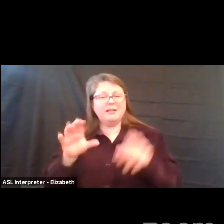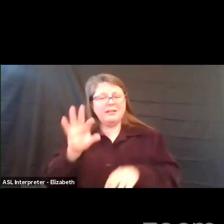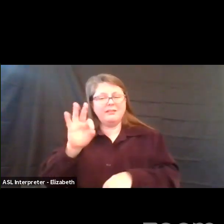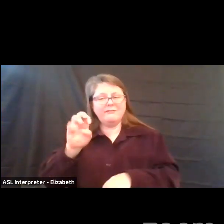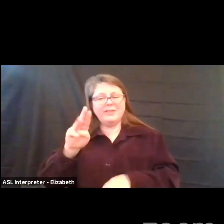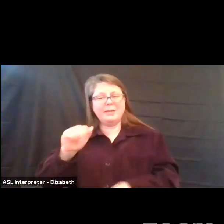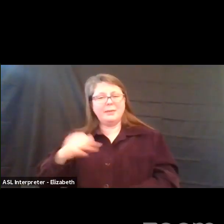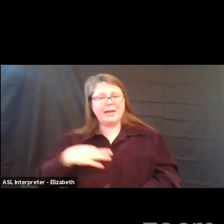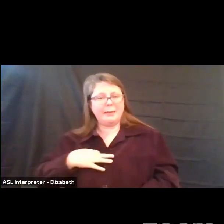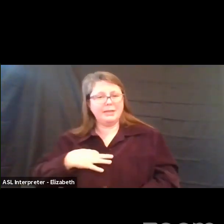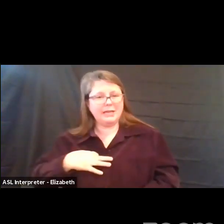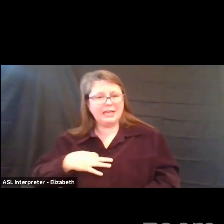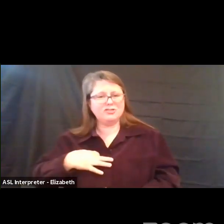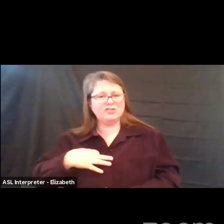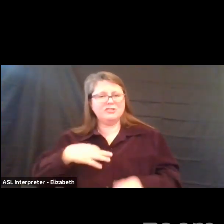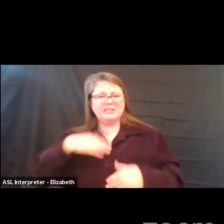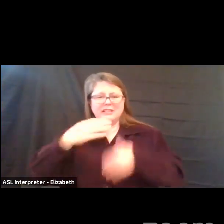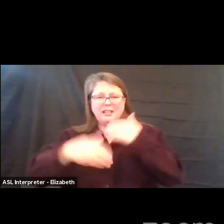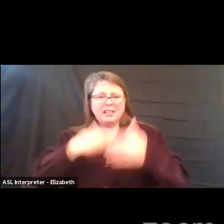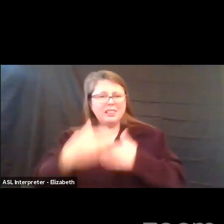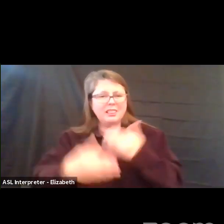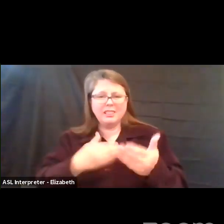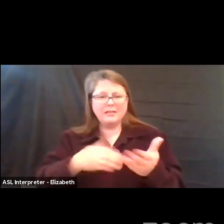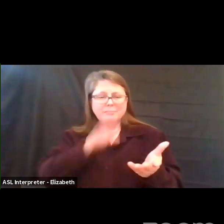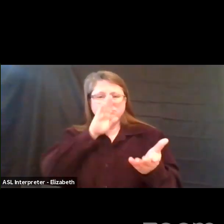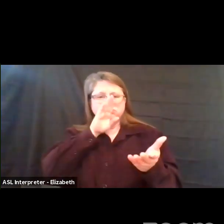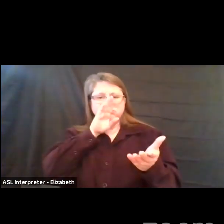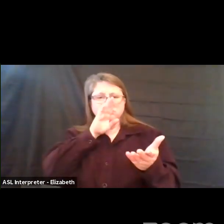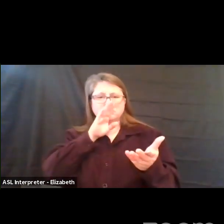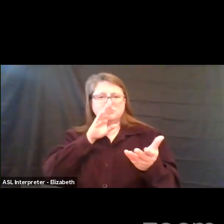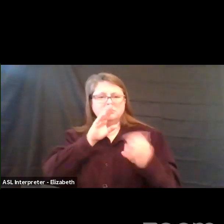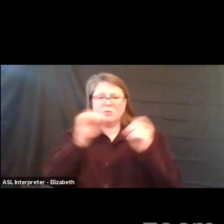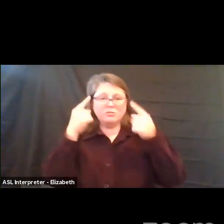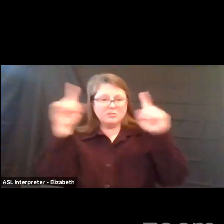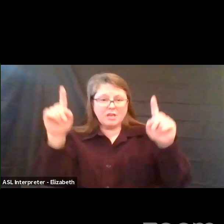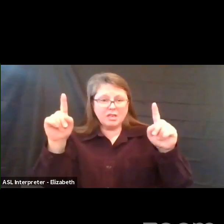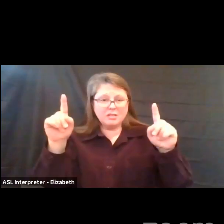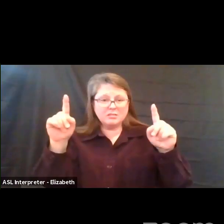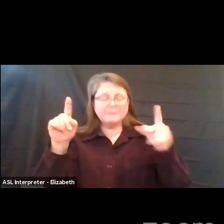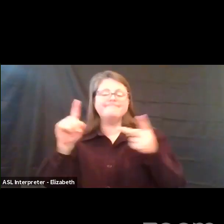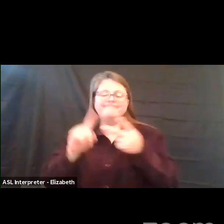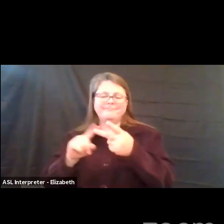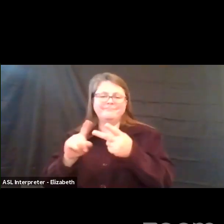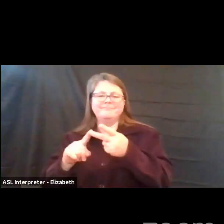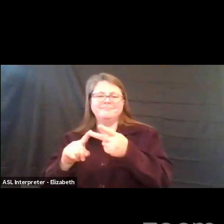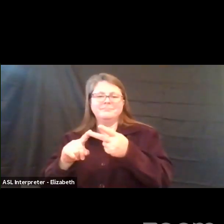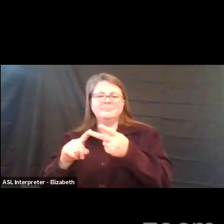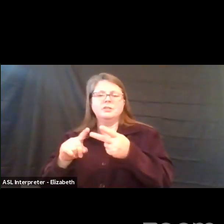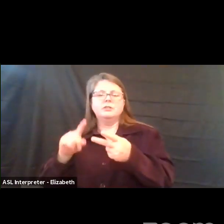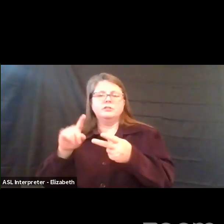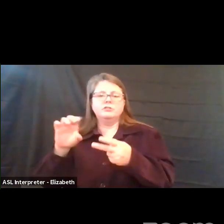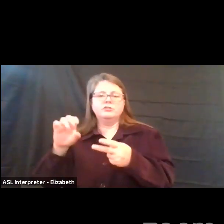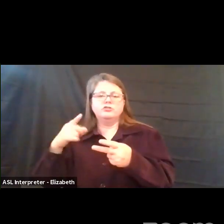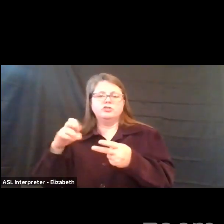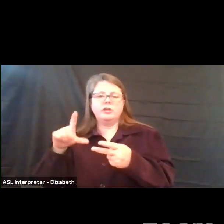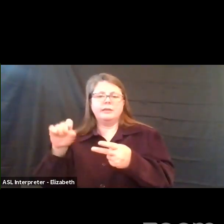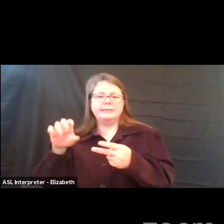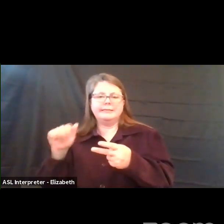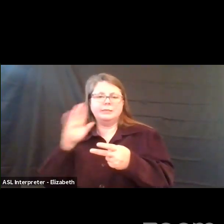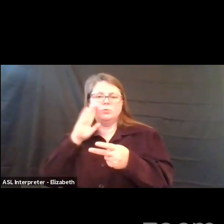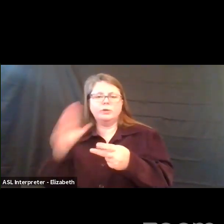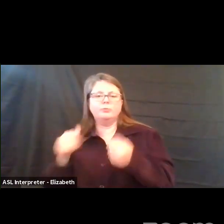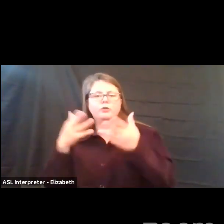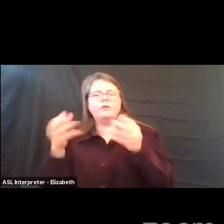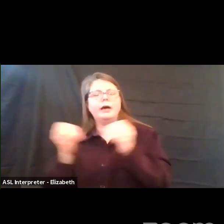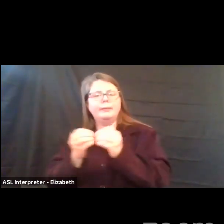brick wall, Chelsea is going to provide some suggestions about additional help that you can get. So with that,